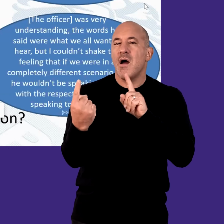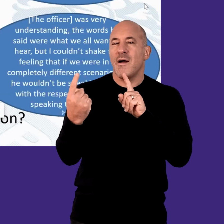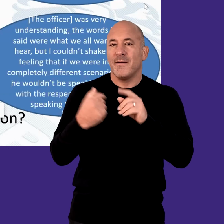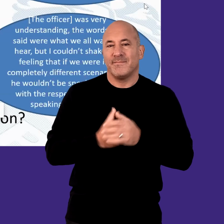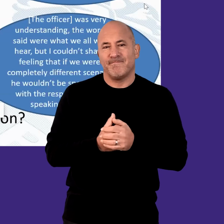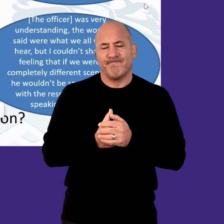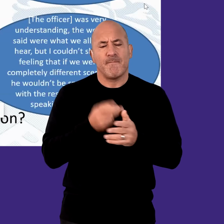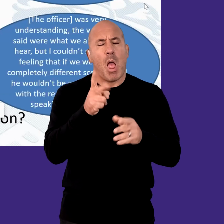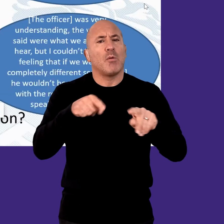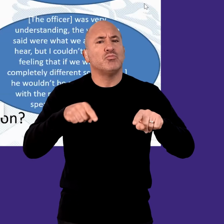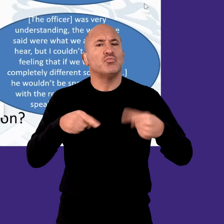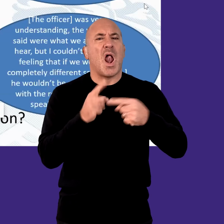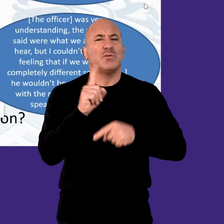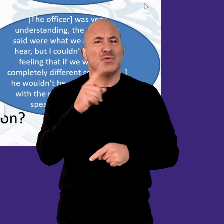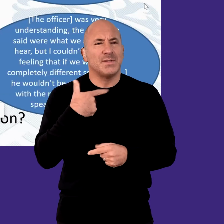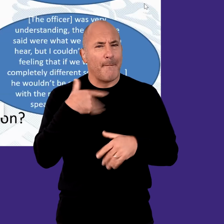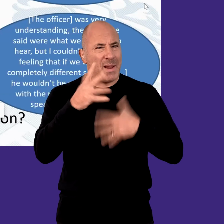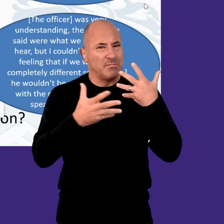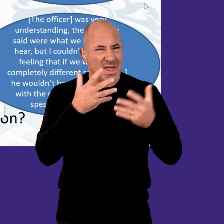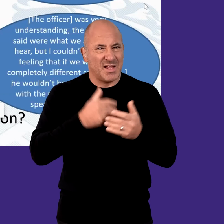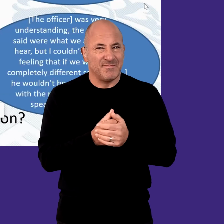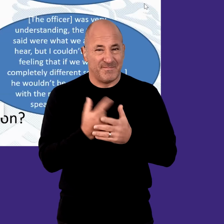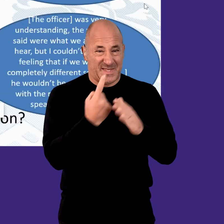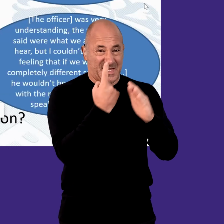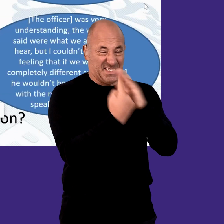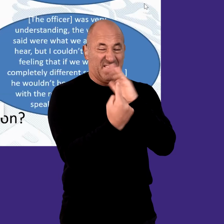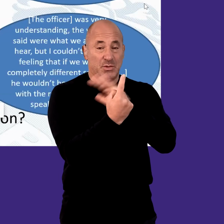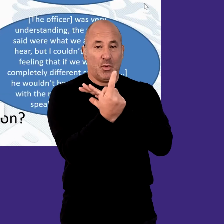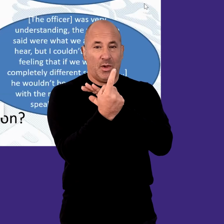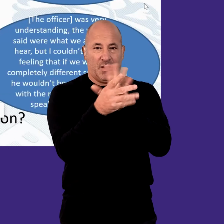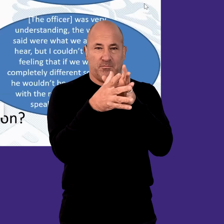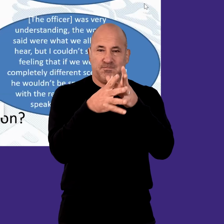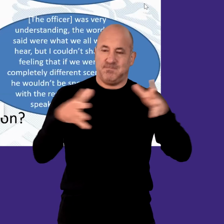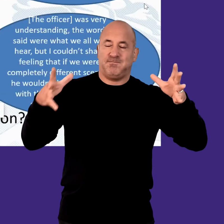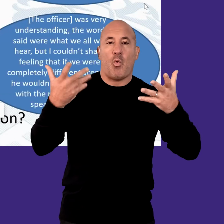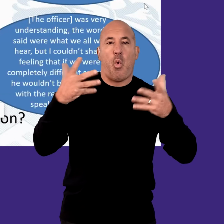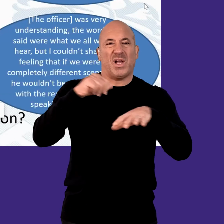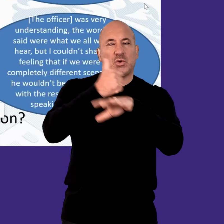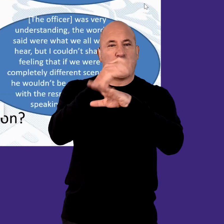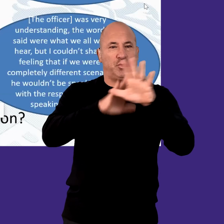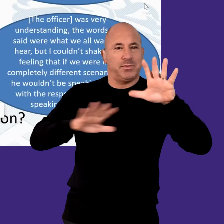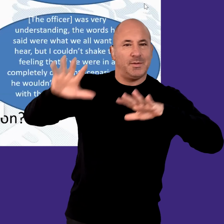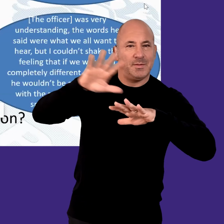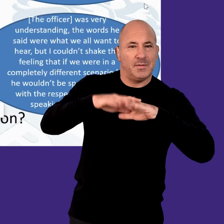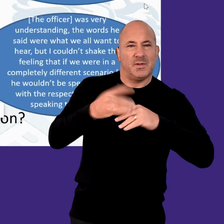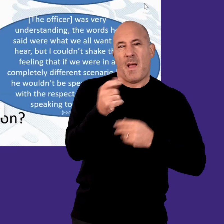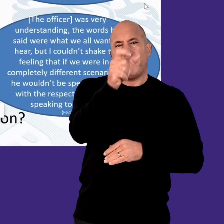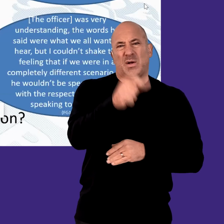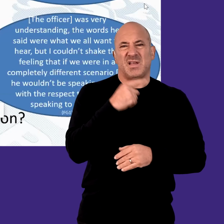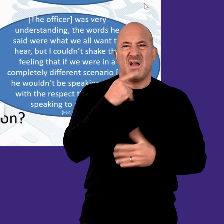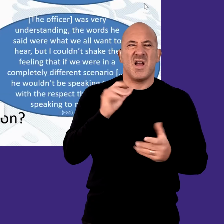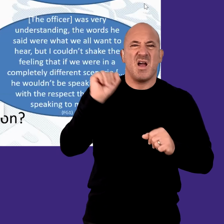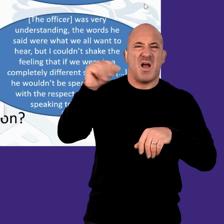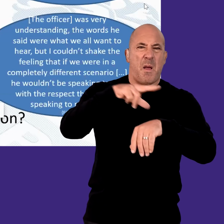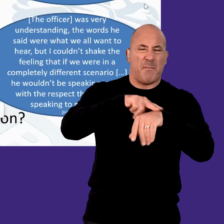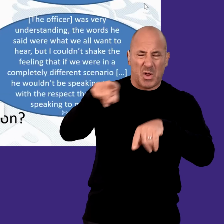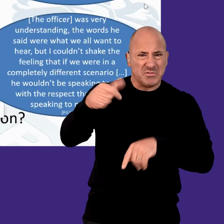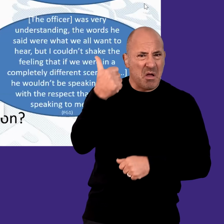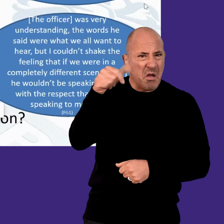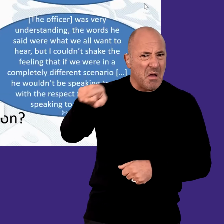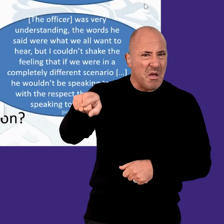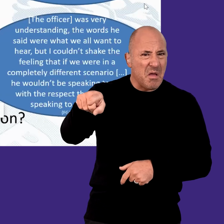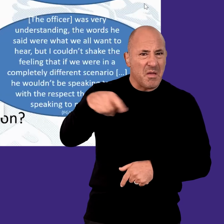lot from that. Another challenge, I've kind of touched on it, is, just the individual or the wider institution. So someone's saying